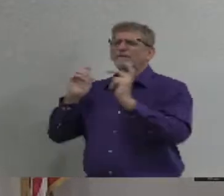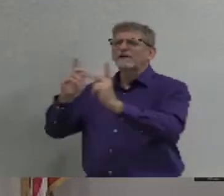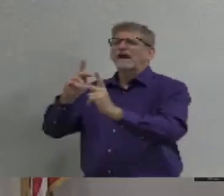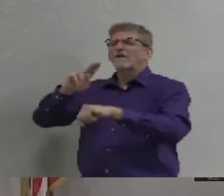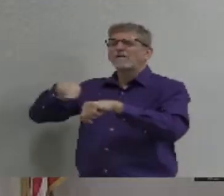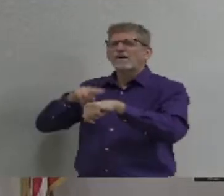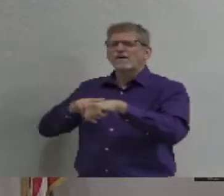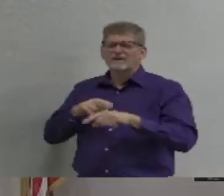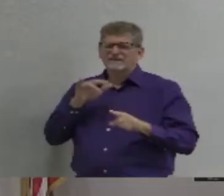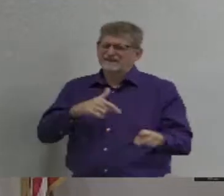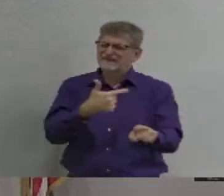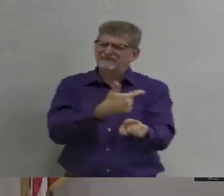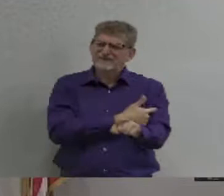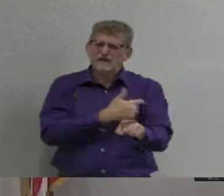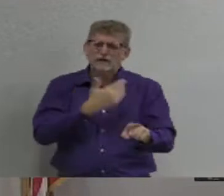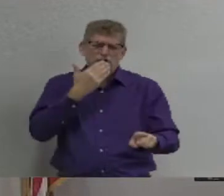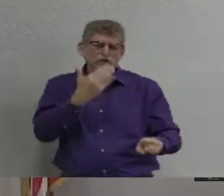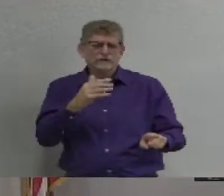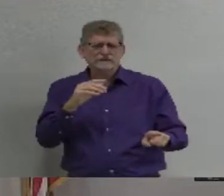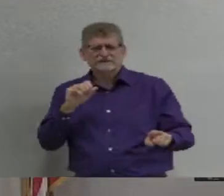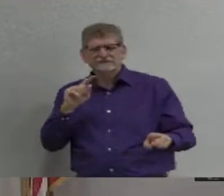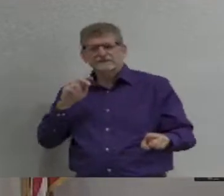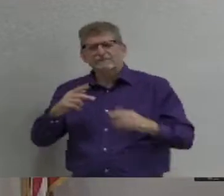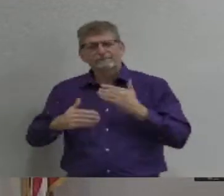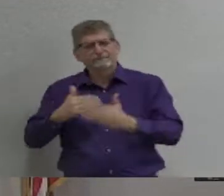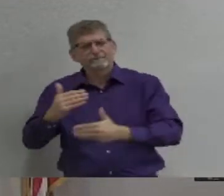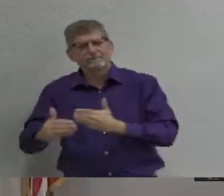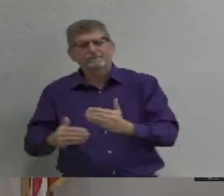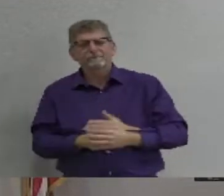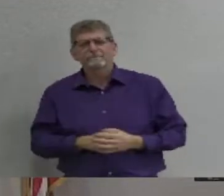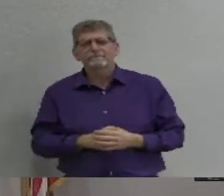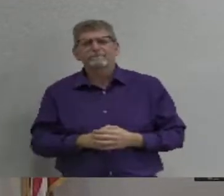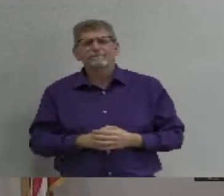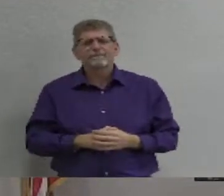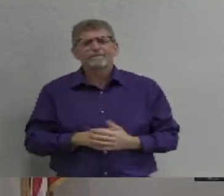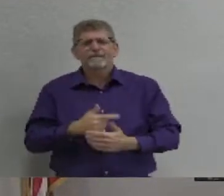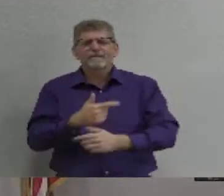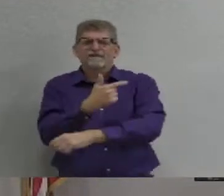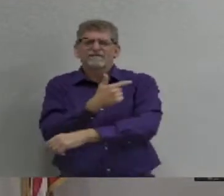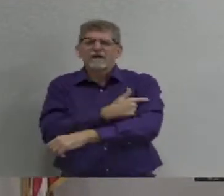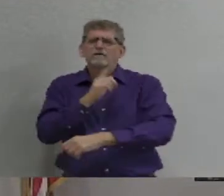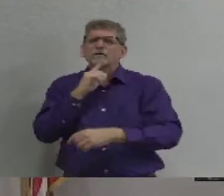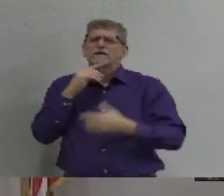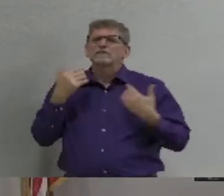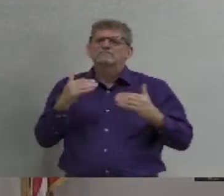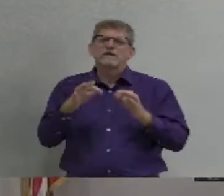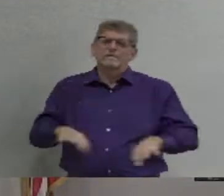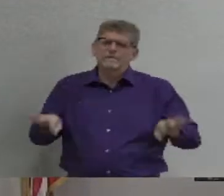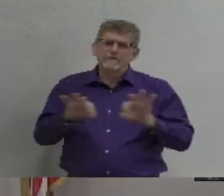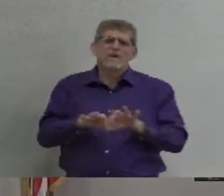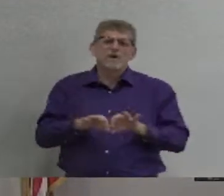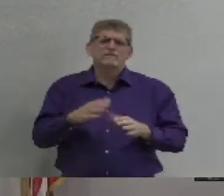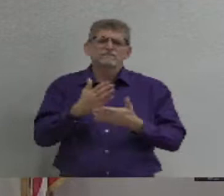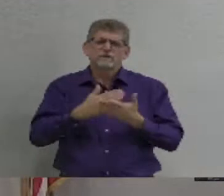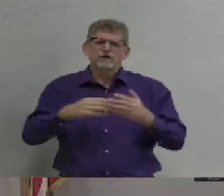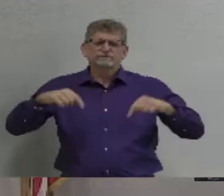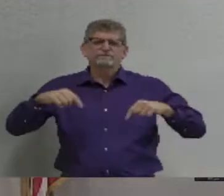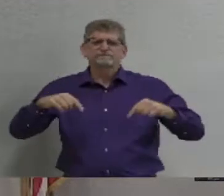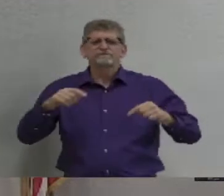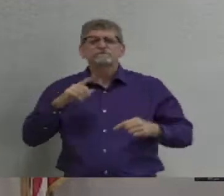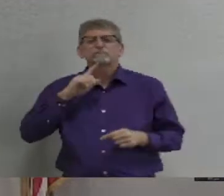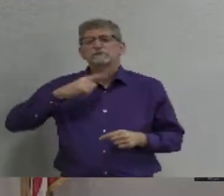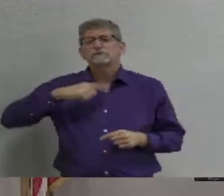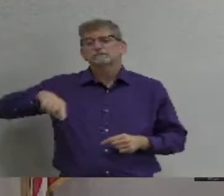to normal, get back to the way things used to be. And the vaccines are such a critical part of that. So we're really pushing that